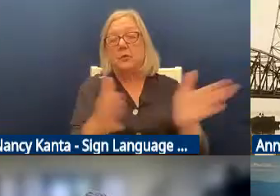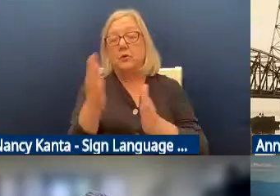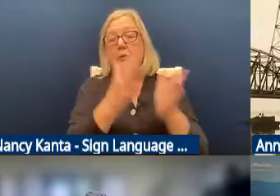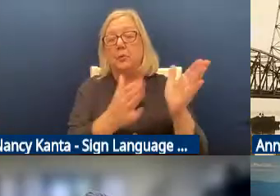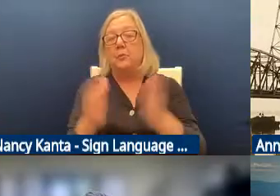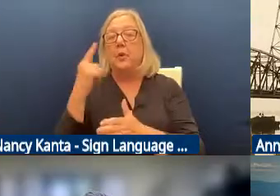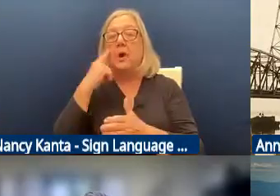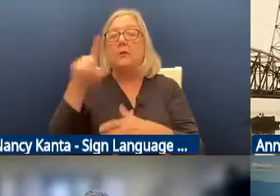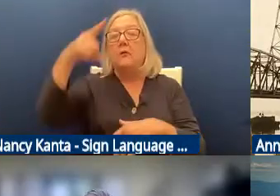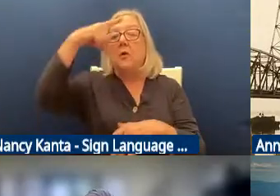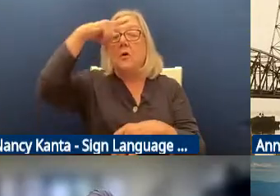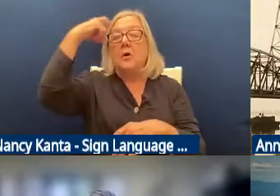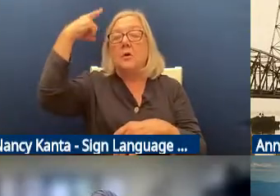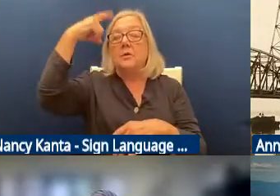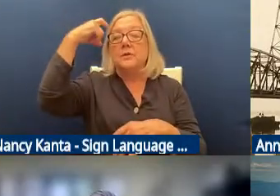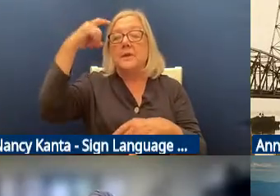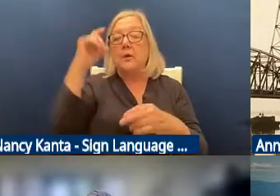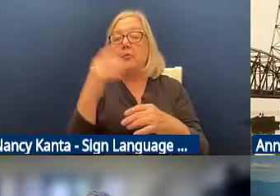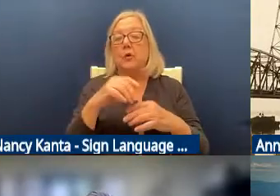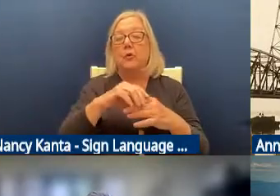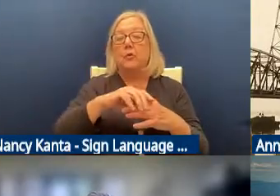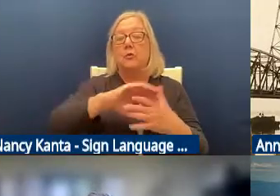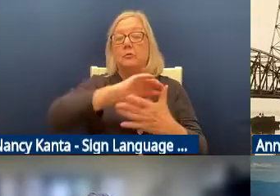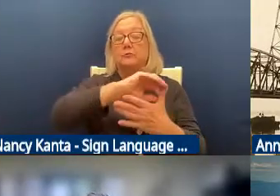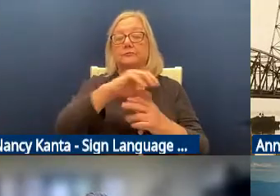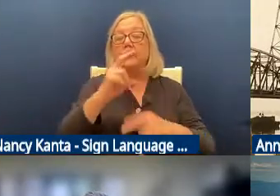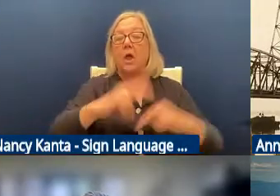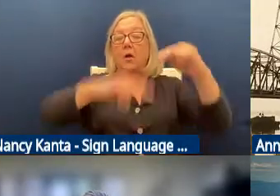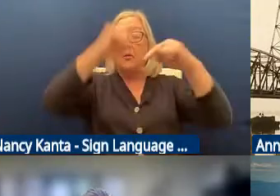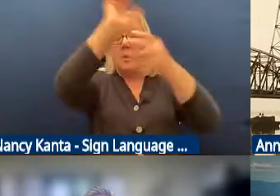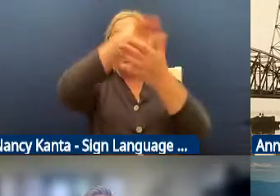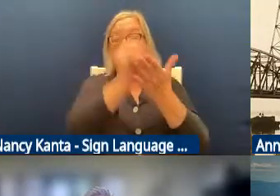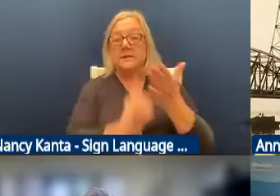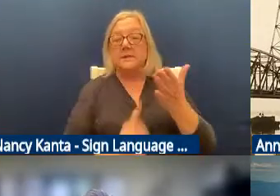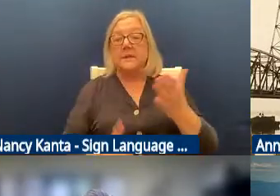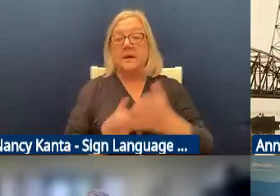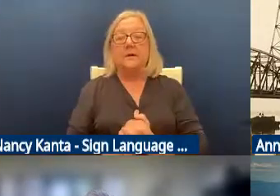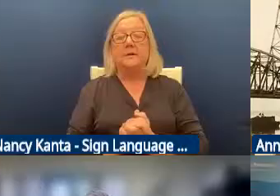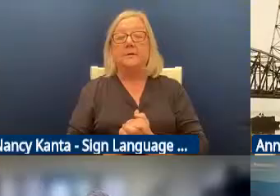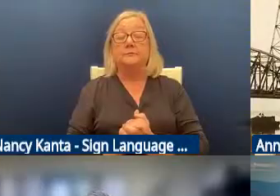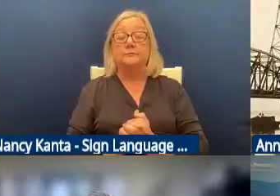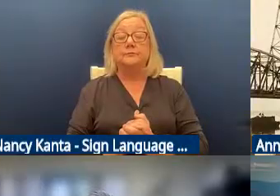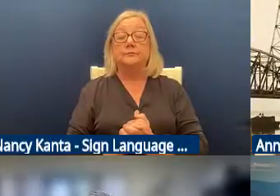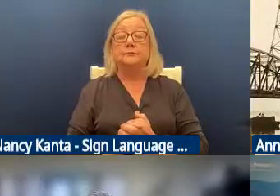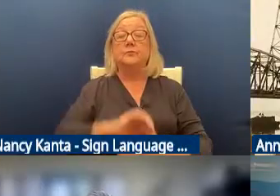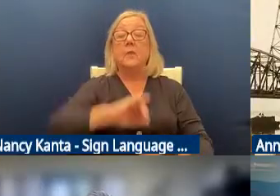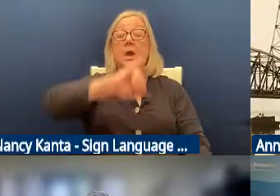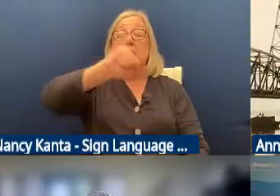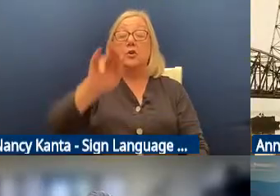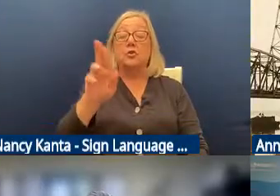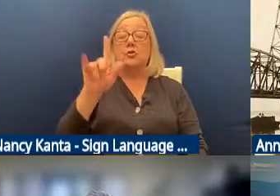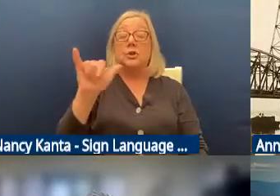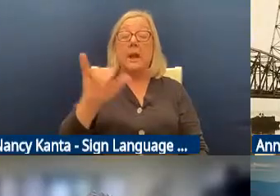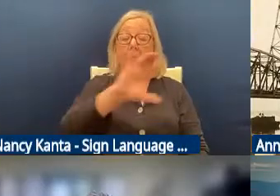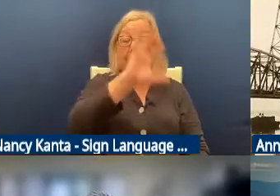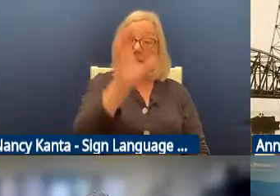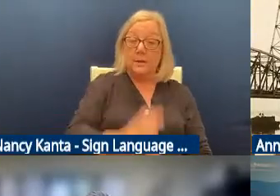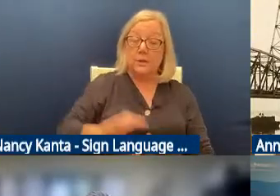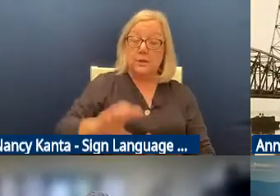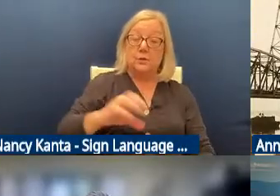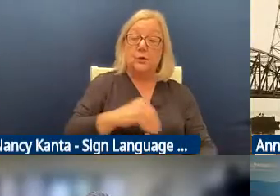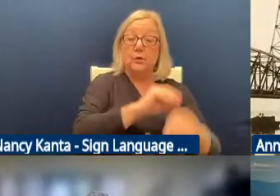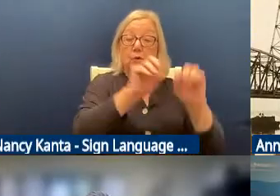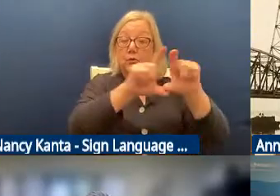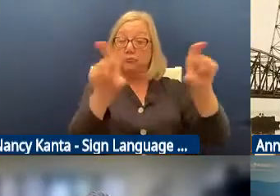architectural design elements workshops. We met virtually in July and in person in August with the